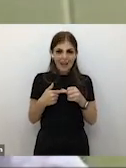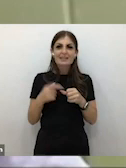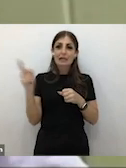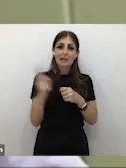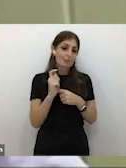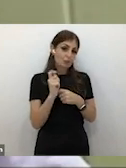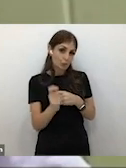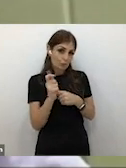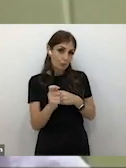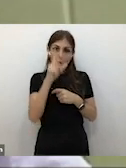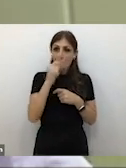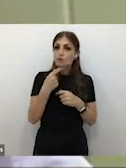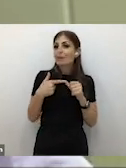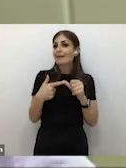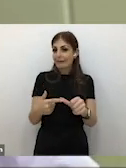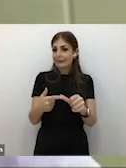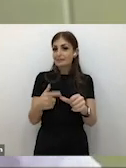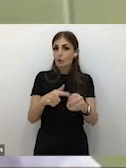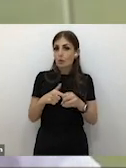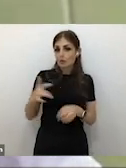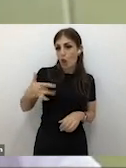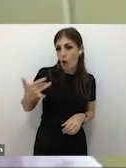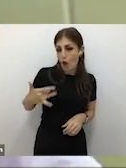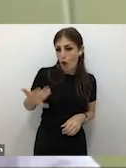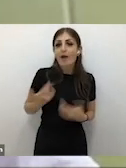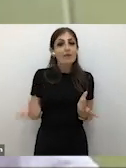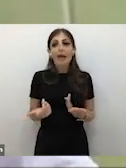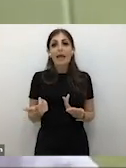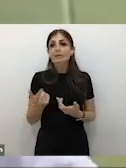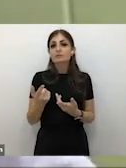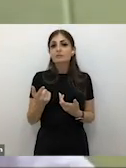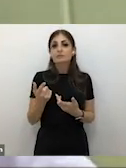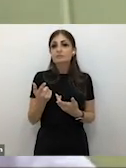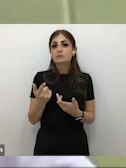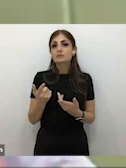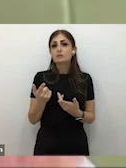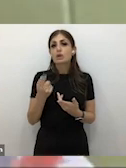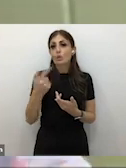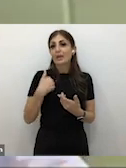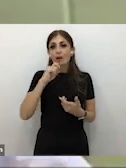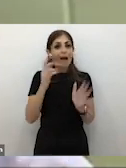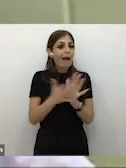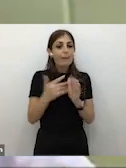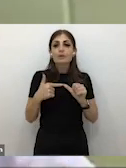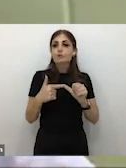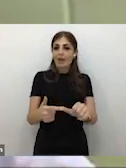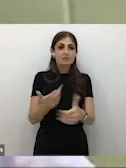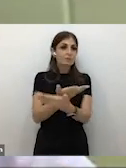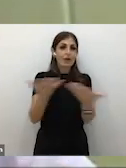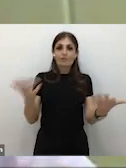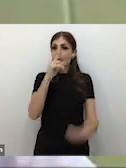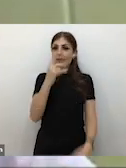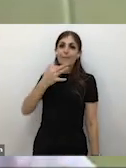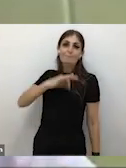coming up where you can answer questions live. You can do so anonymously, and we will answer them so that everybody can have the benefit of